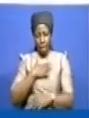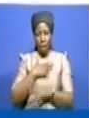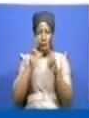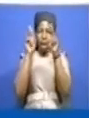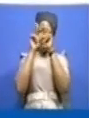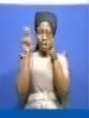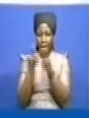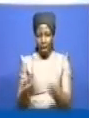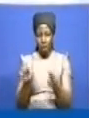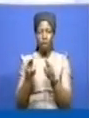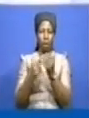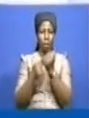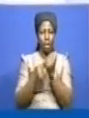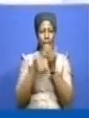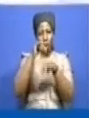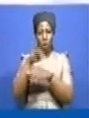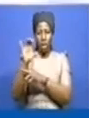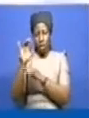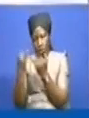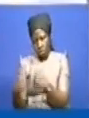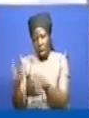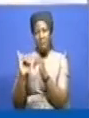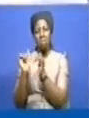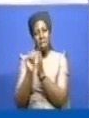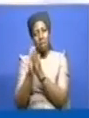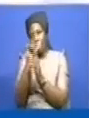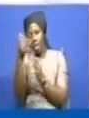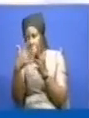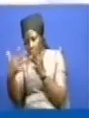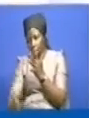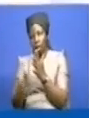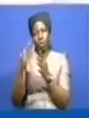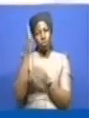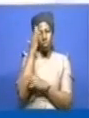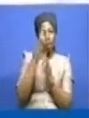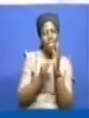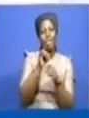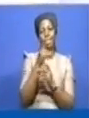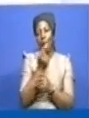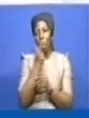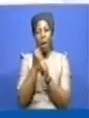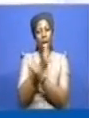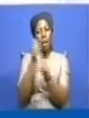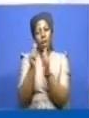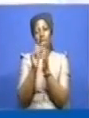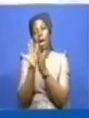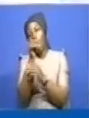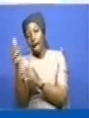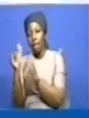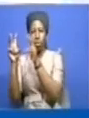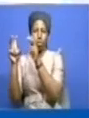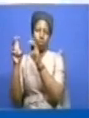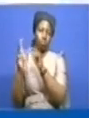partners in terms of clinical trials and etc. to establish efficacy and other such issues. Last one.